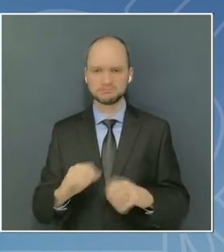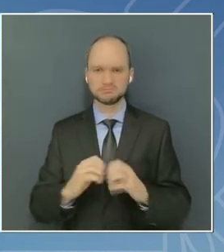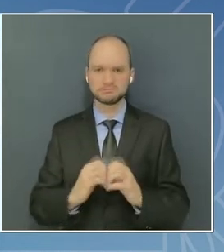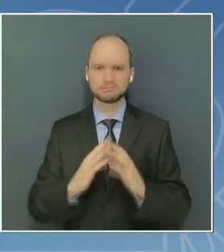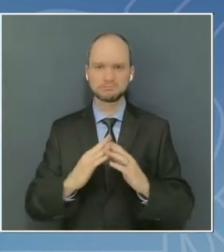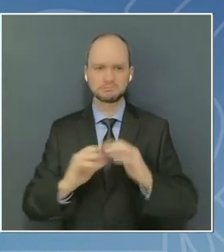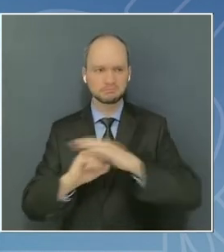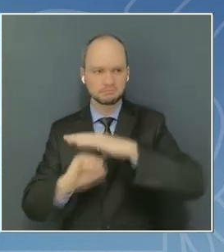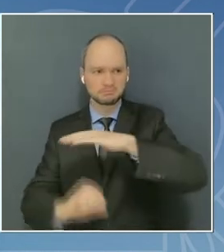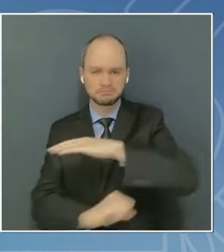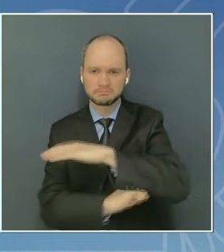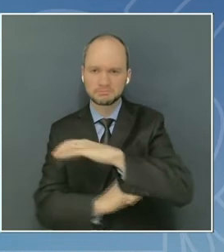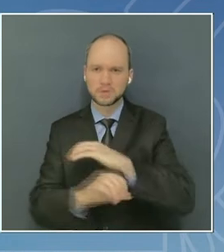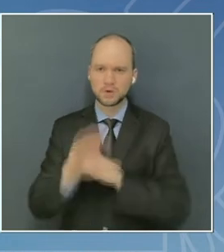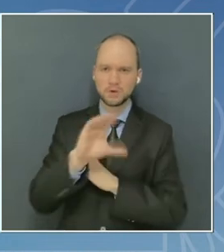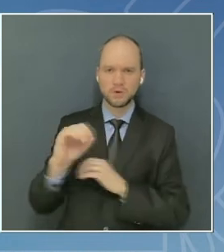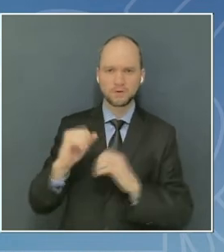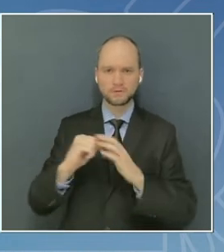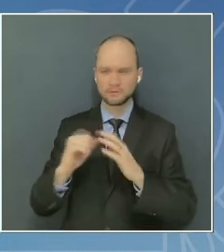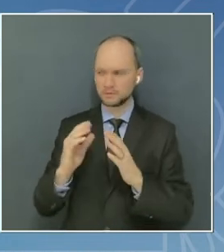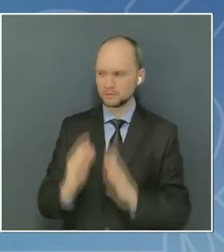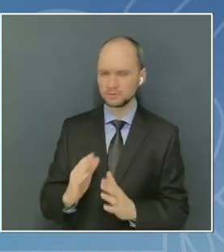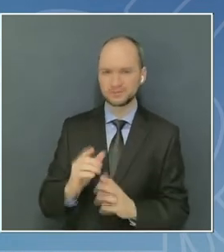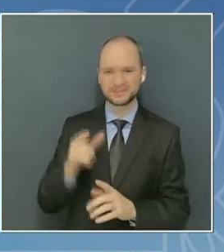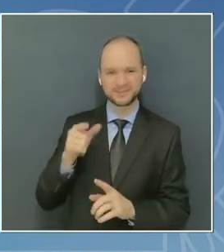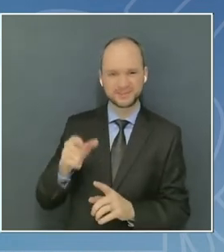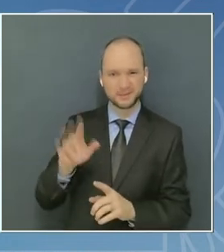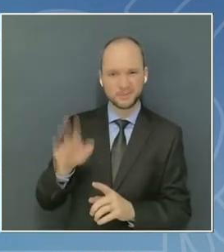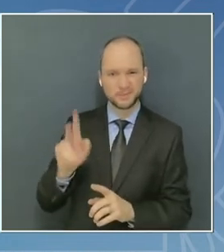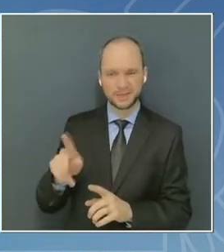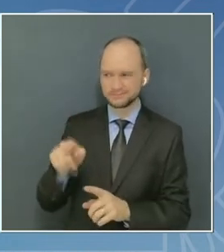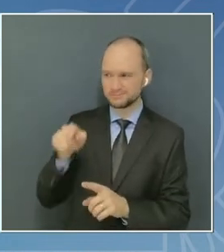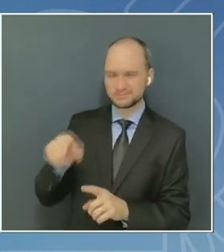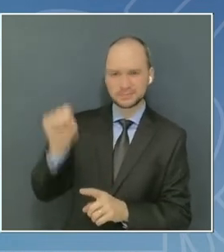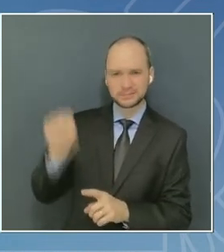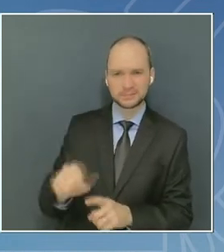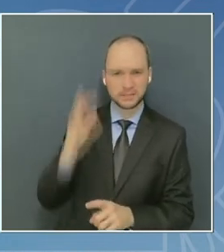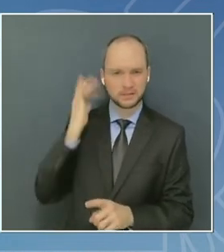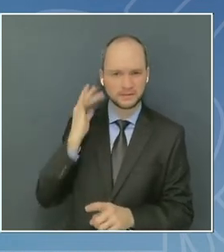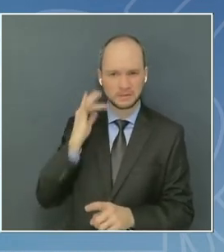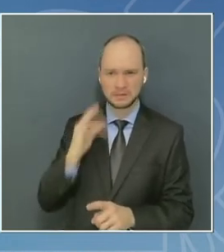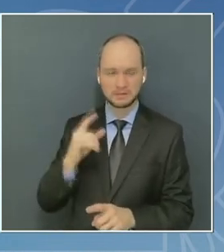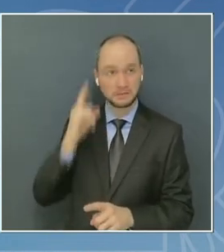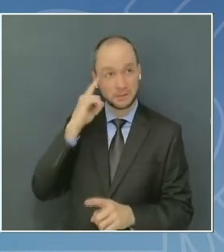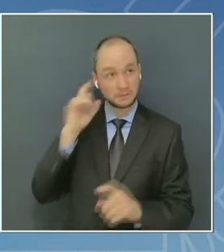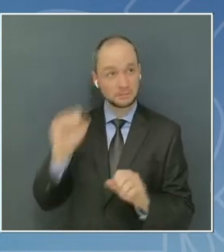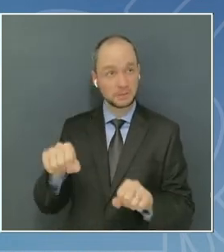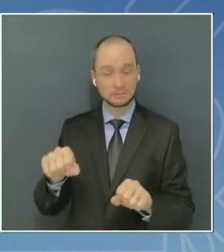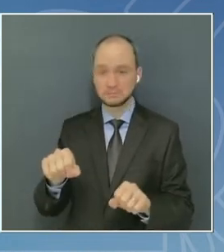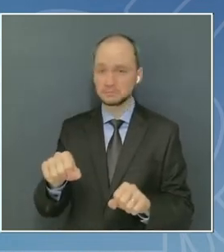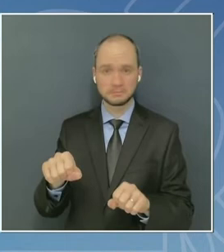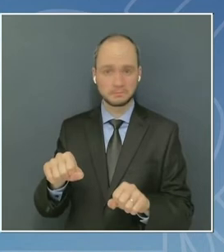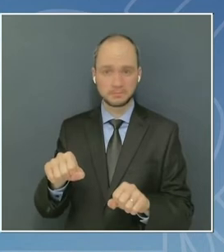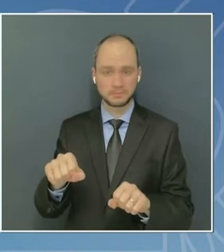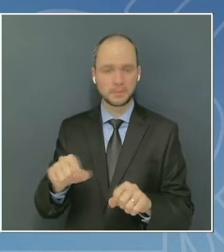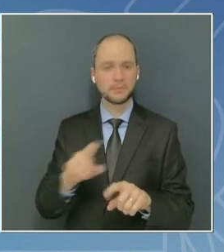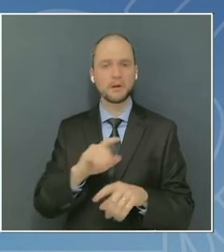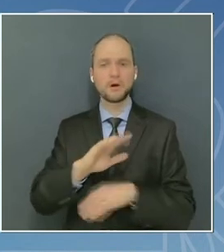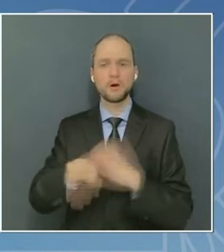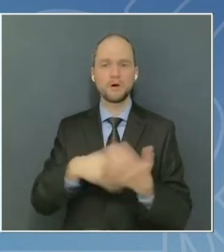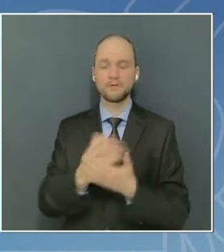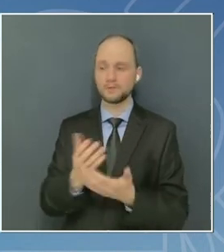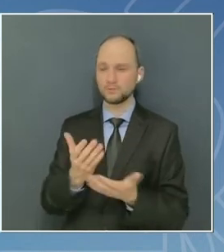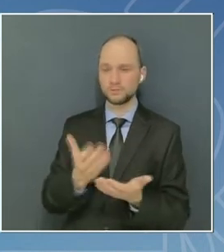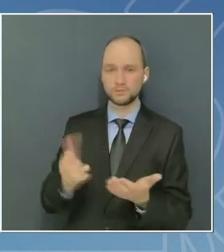bank in Southern California. We gather all the resources and all the capital from